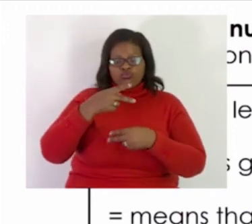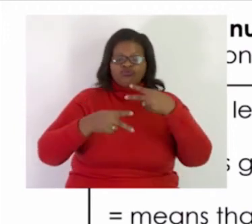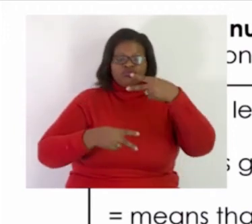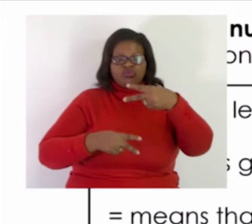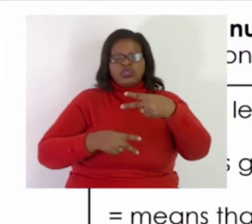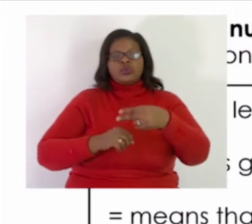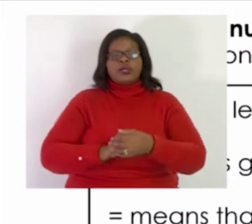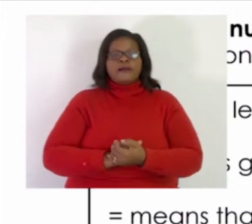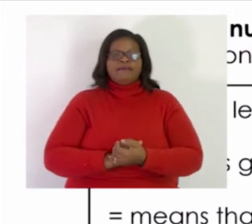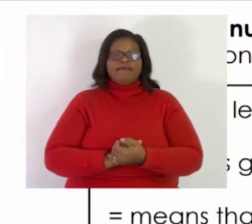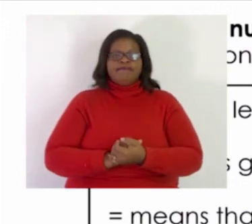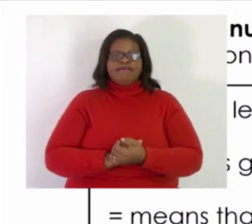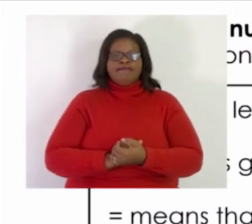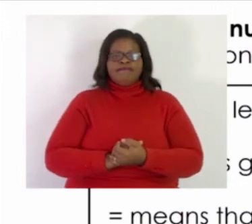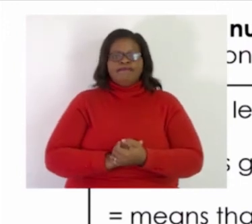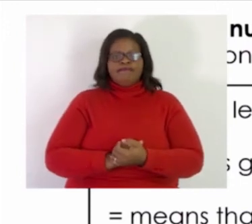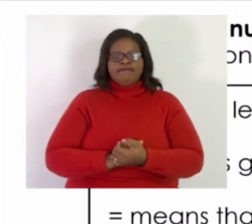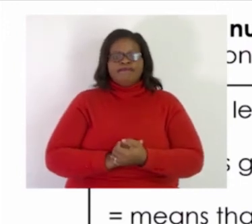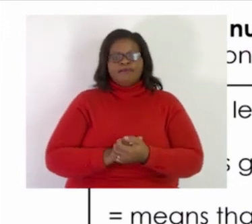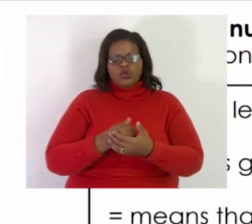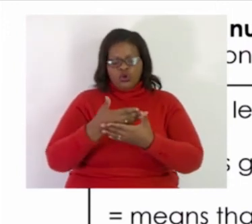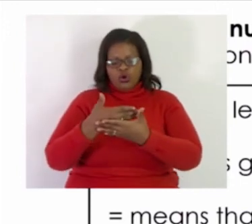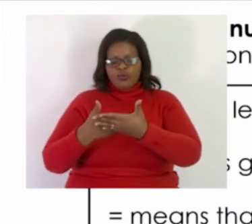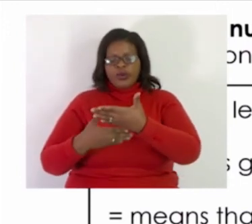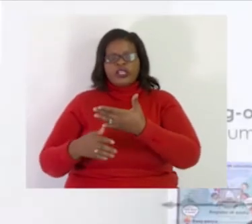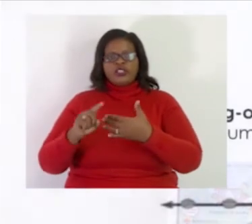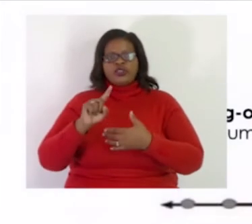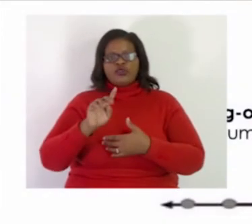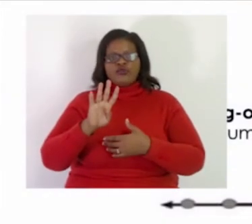smaller than. Moving to page 14.